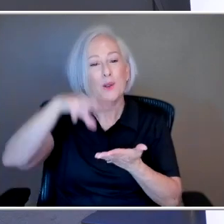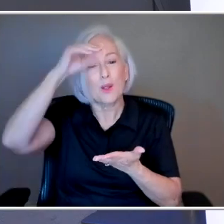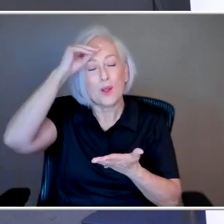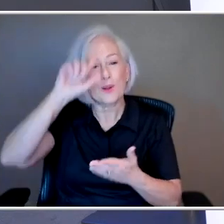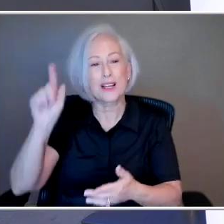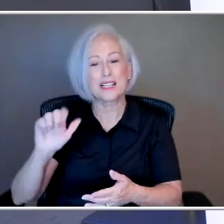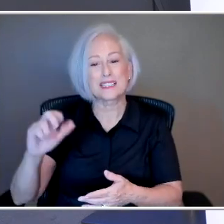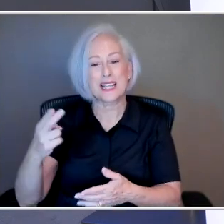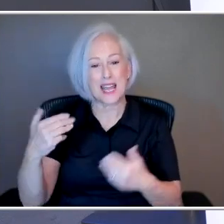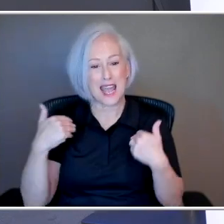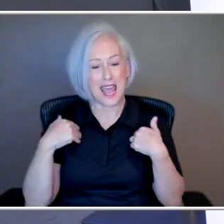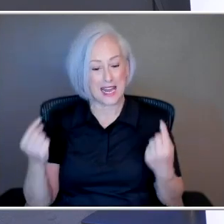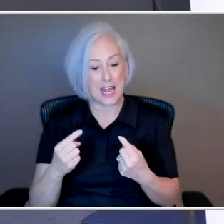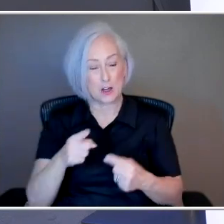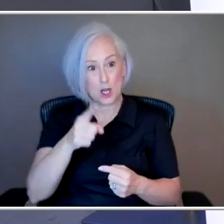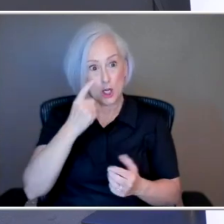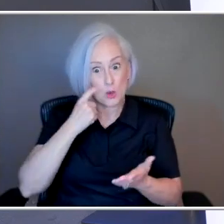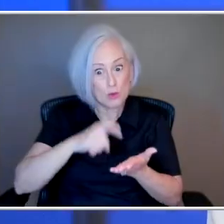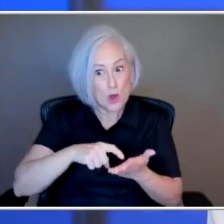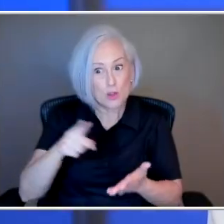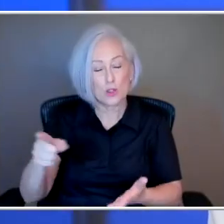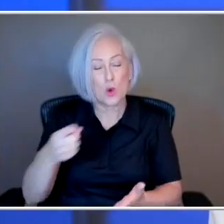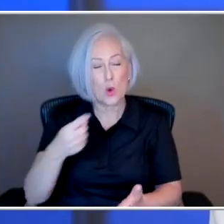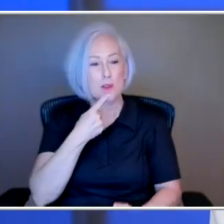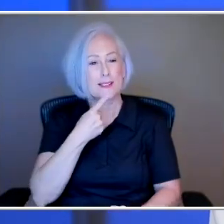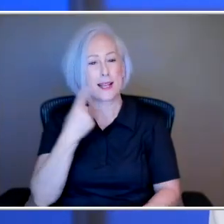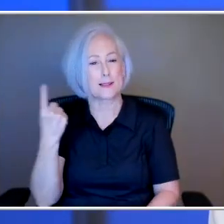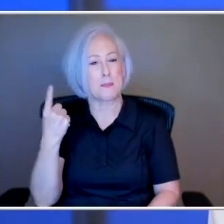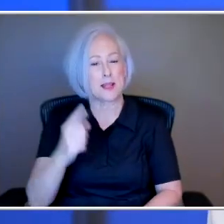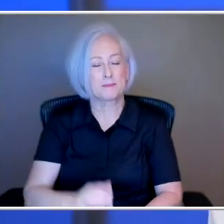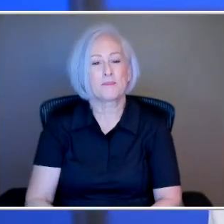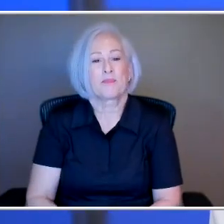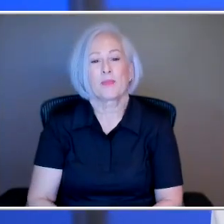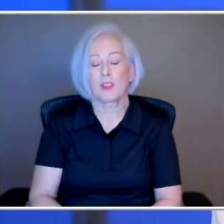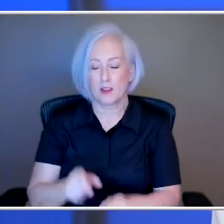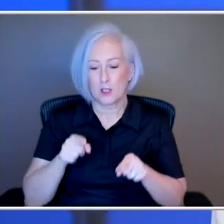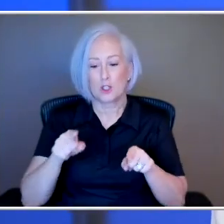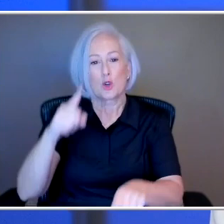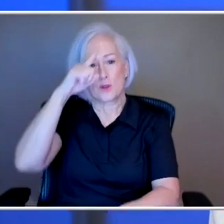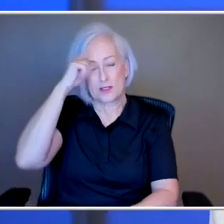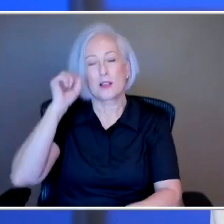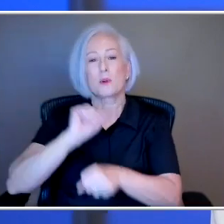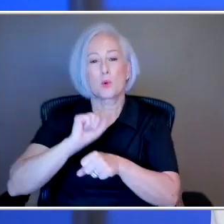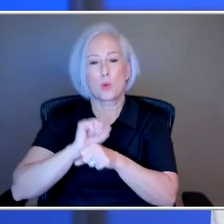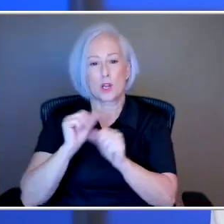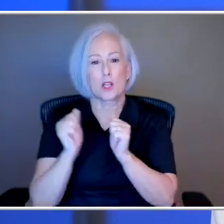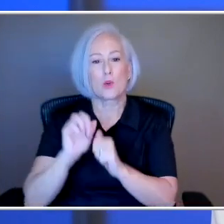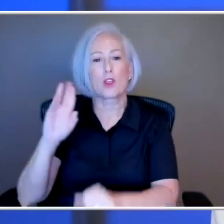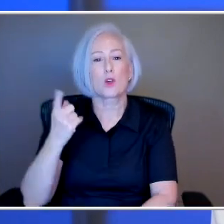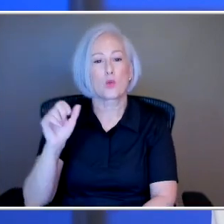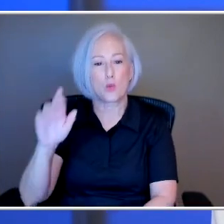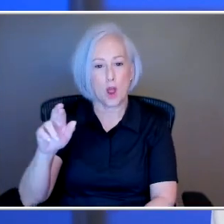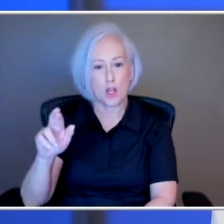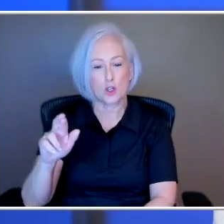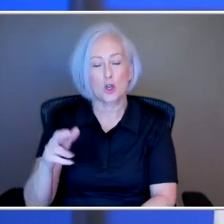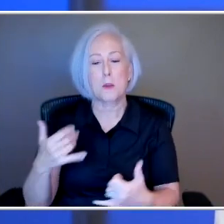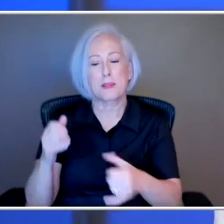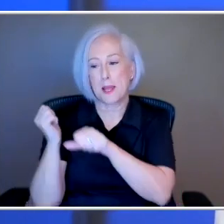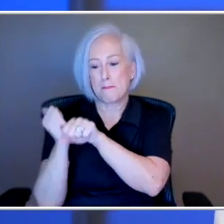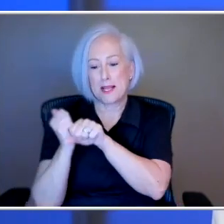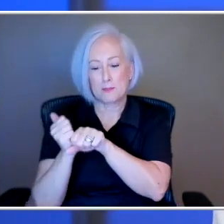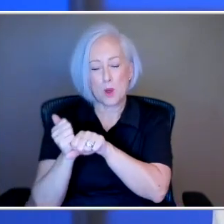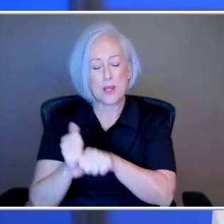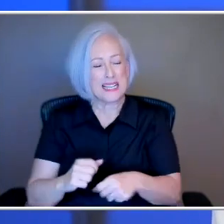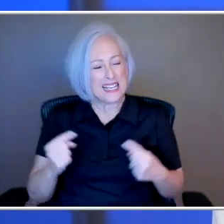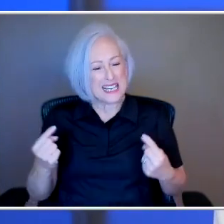Did you notice it, or did he tell you? Yeah, during the summer, he was working out with Roger and playing baseball in the summer, and he started complaining of groin or lower ab